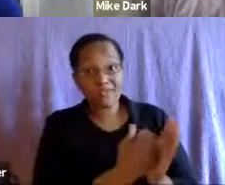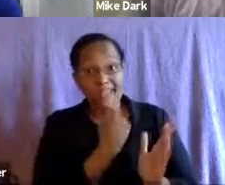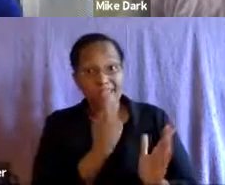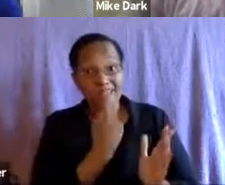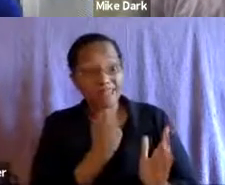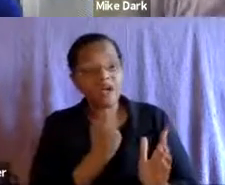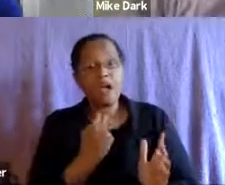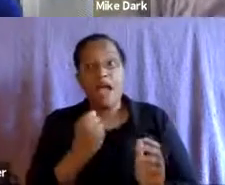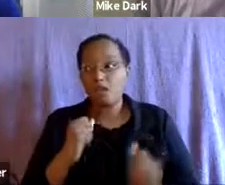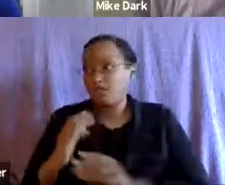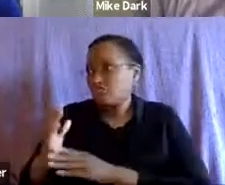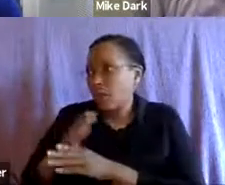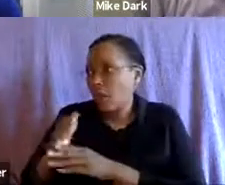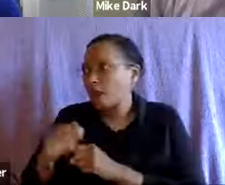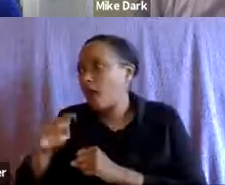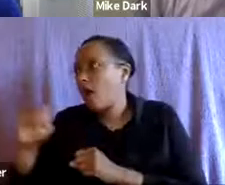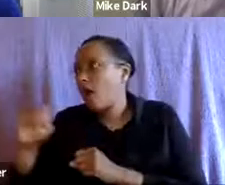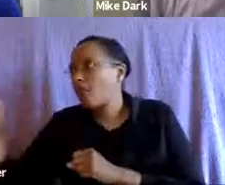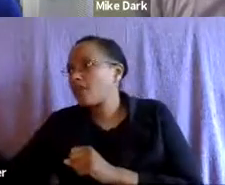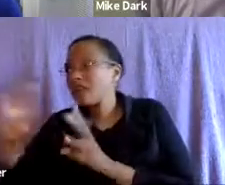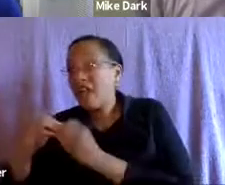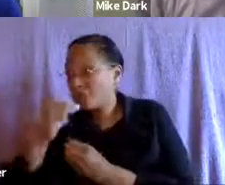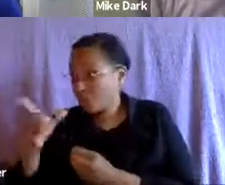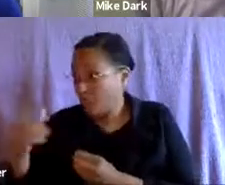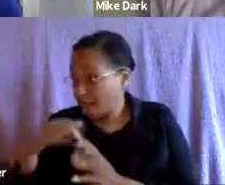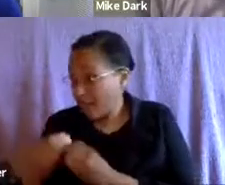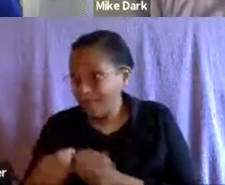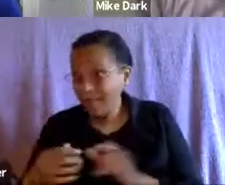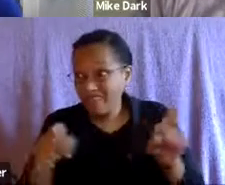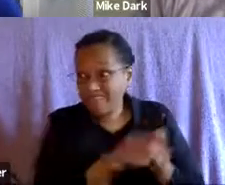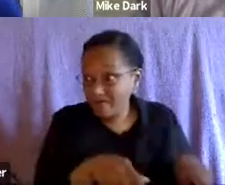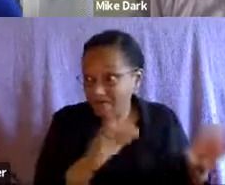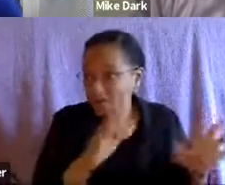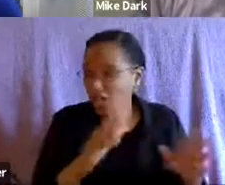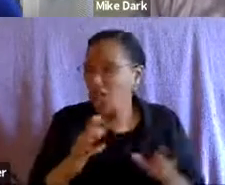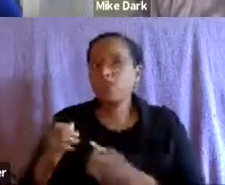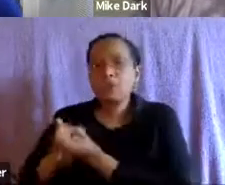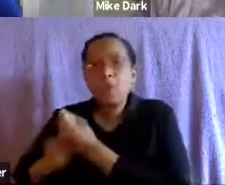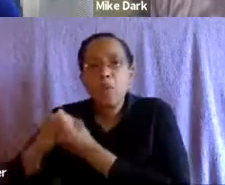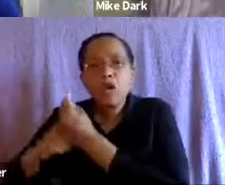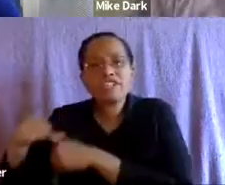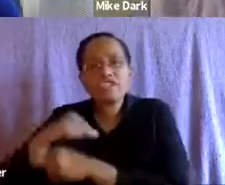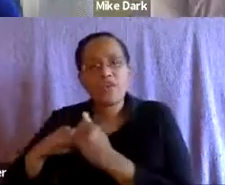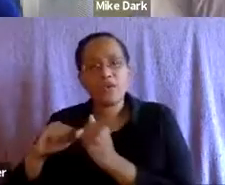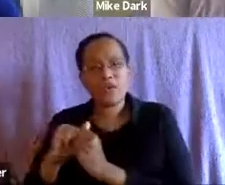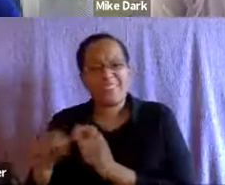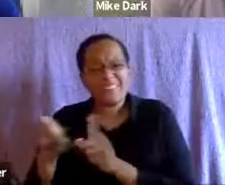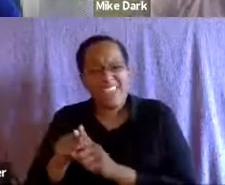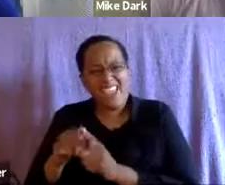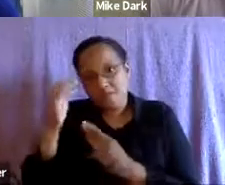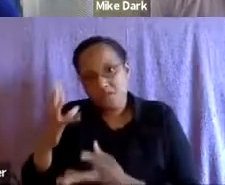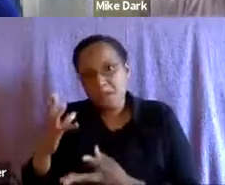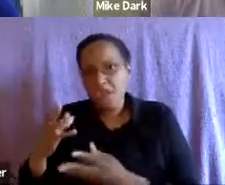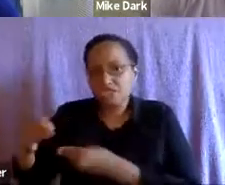clearer, stronger guidance from authorities, not just the CMS, also California Department of Health, making